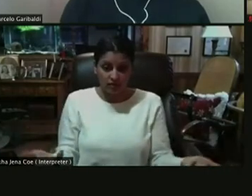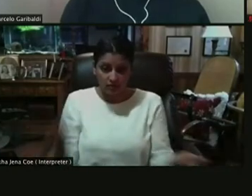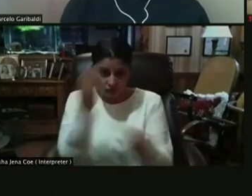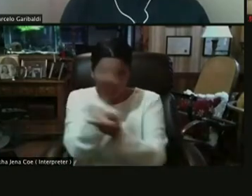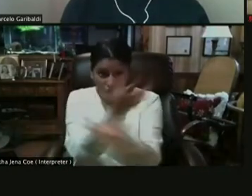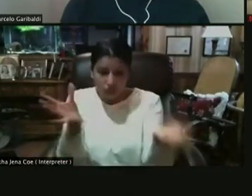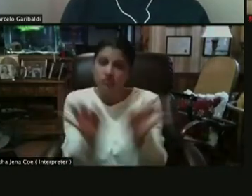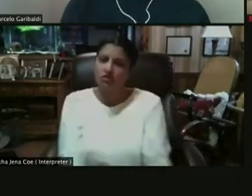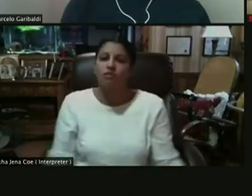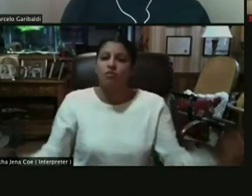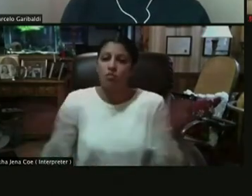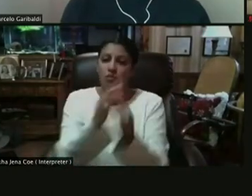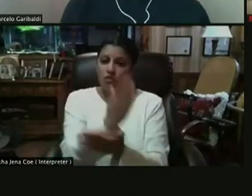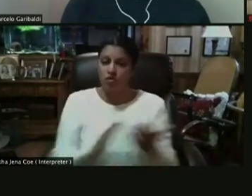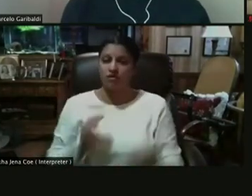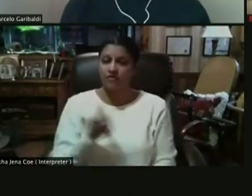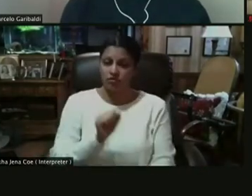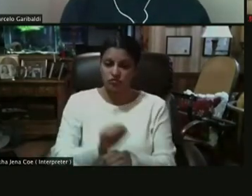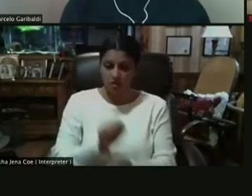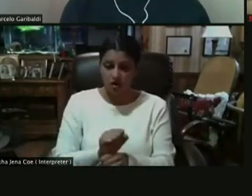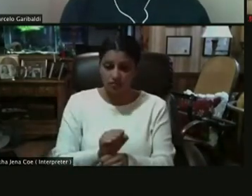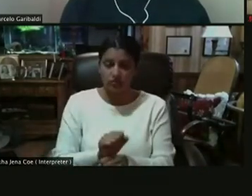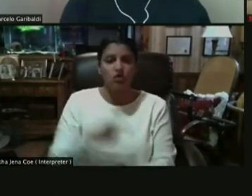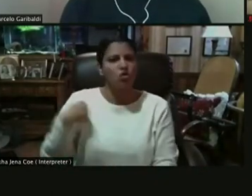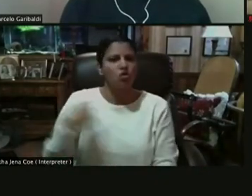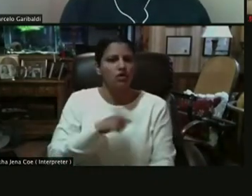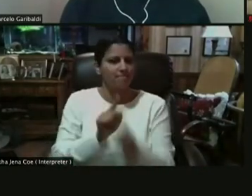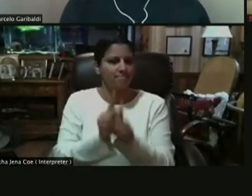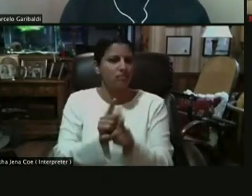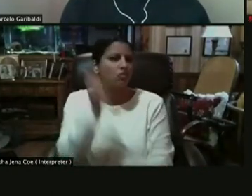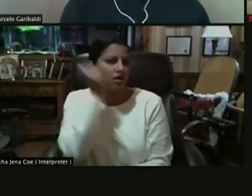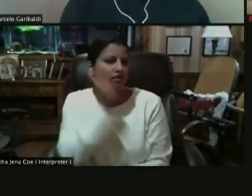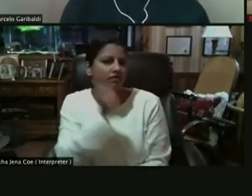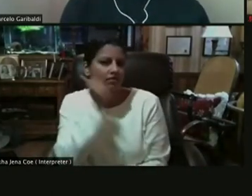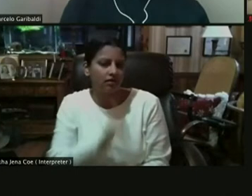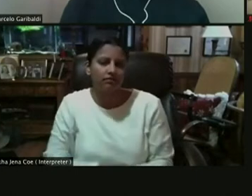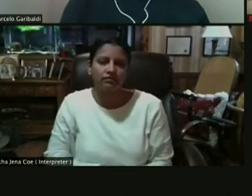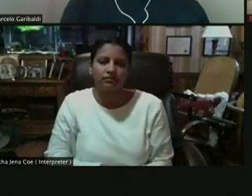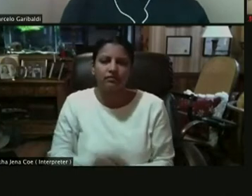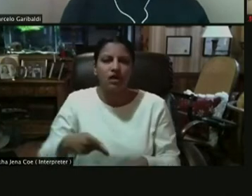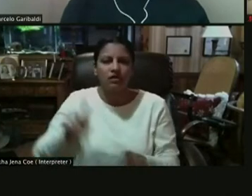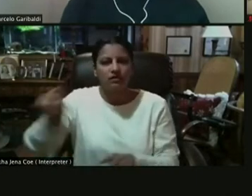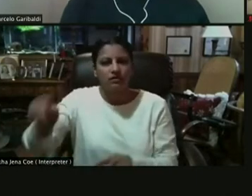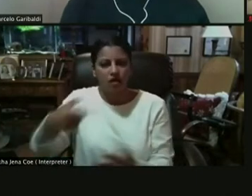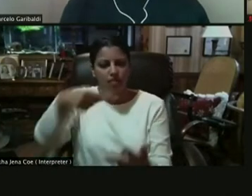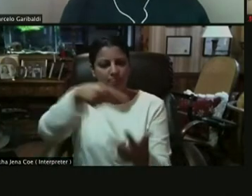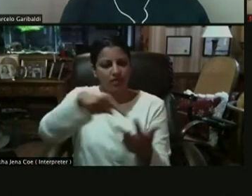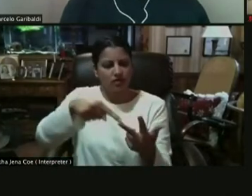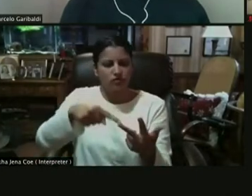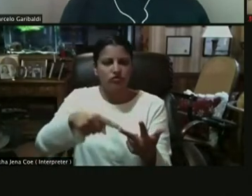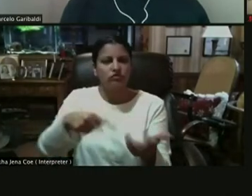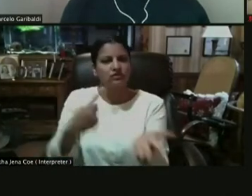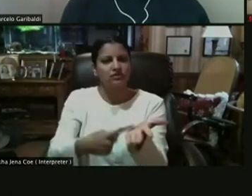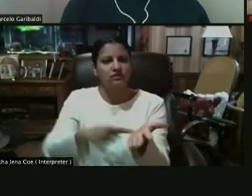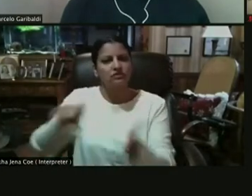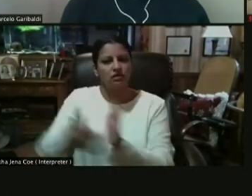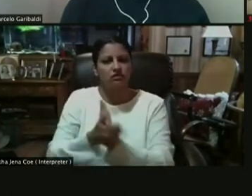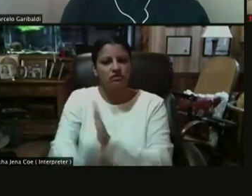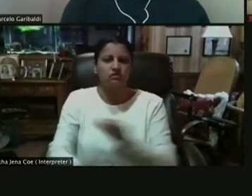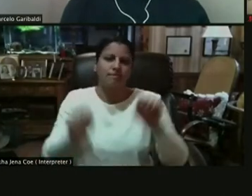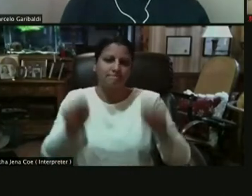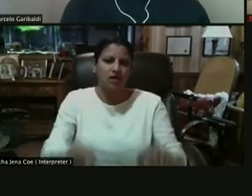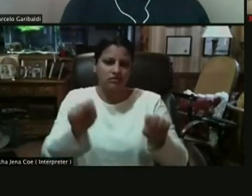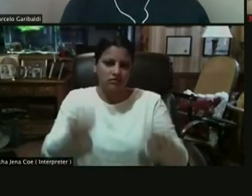jobs. We do this on a daily basis. I think I'll let the other panels speak to some other skills potentially that would be needed.